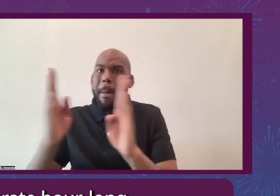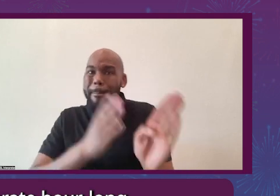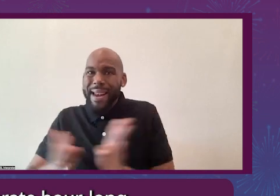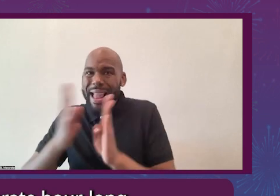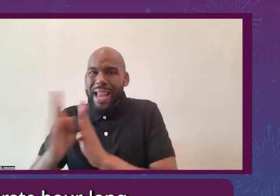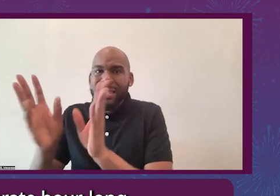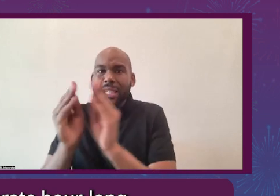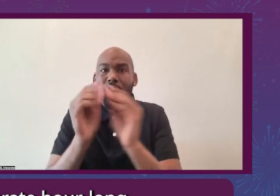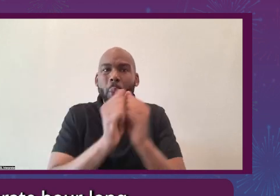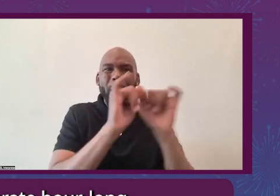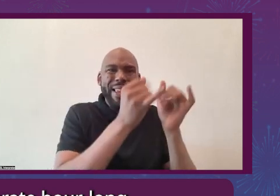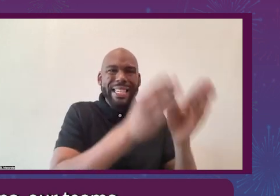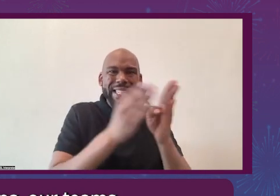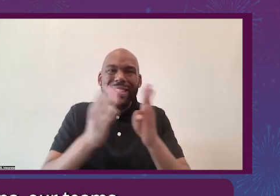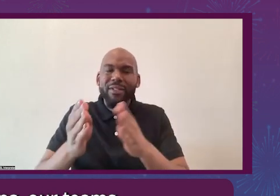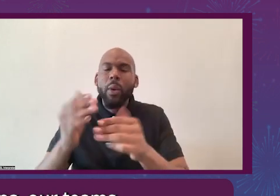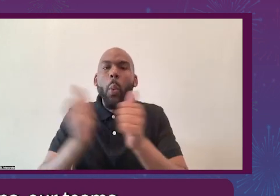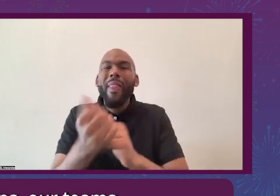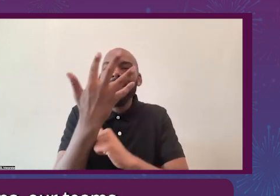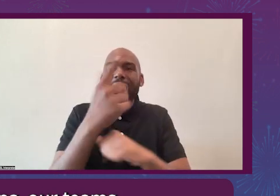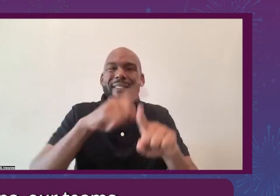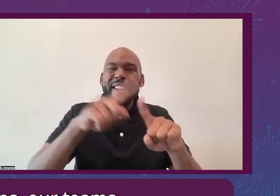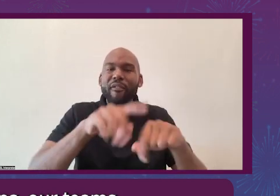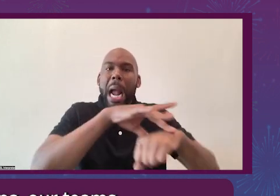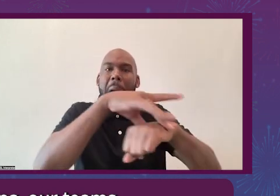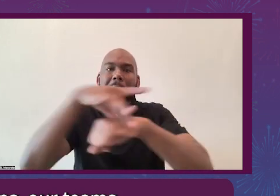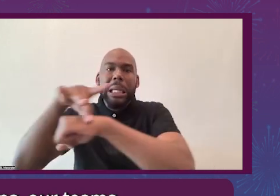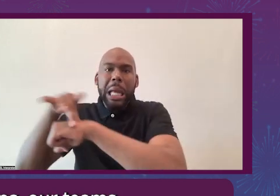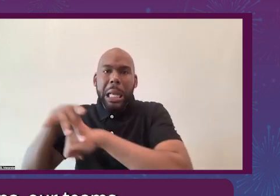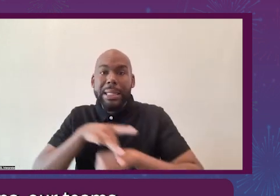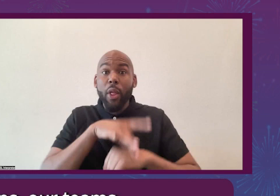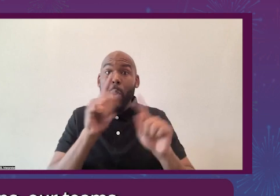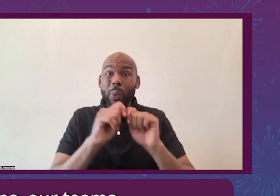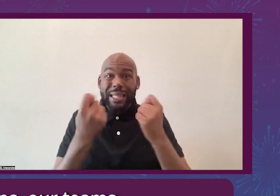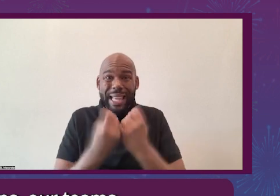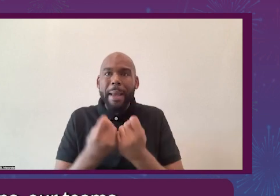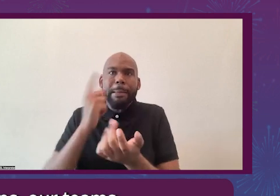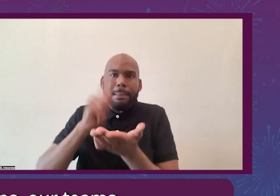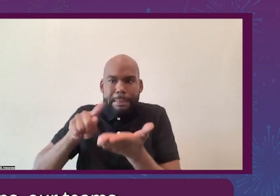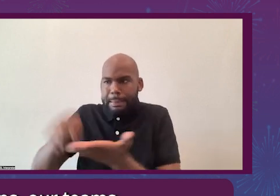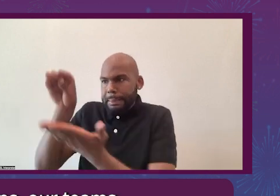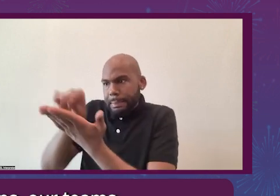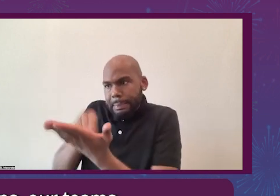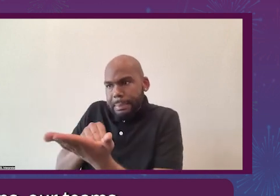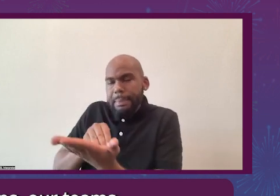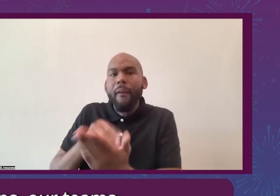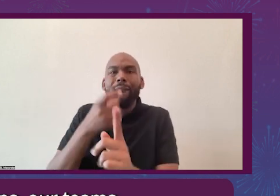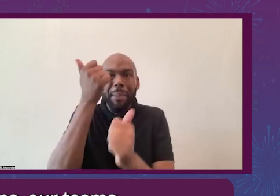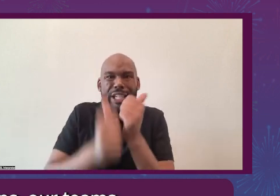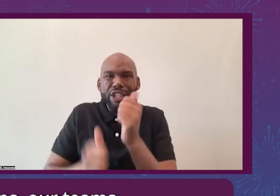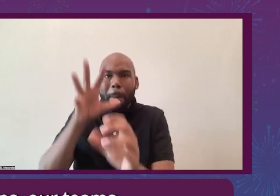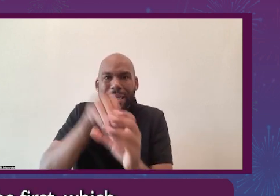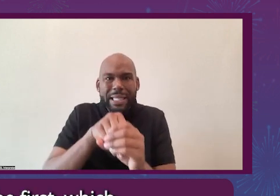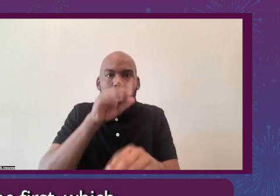planning sessions with individuals spanning 5 continents. In those sessions, our teams diligently took notes from each